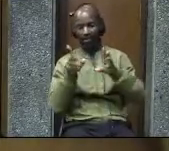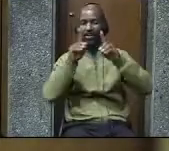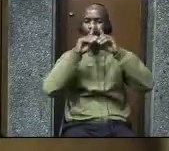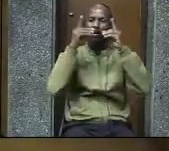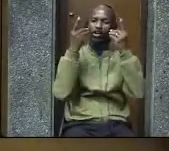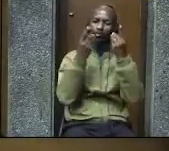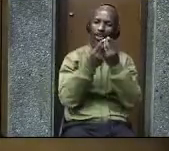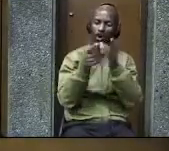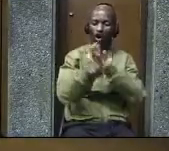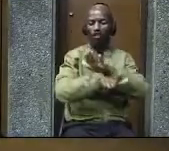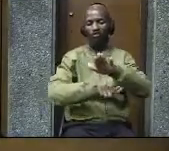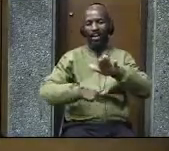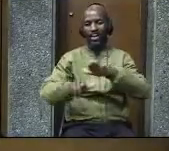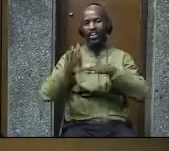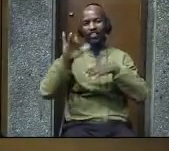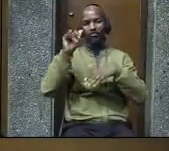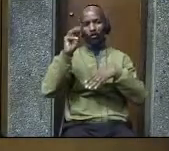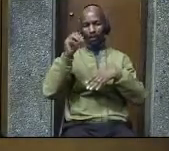Department of Land Reform,